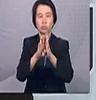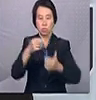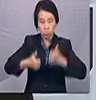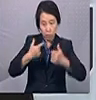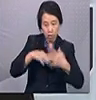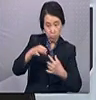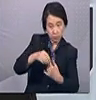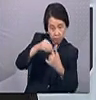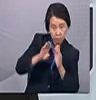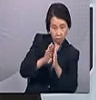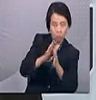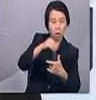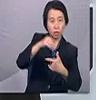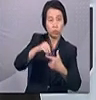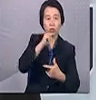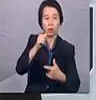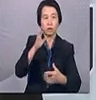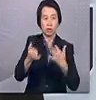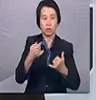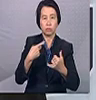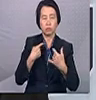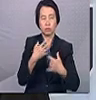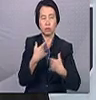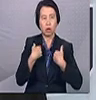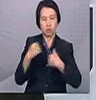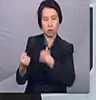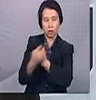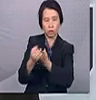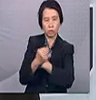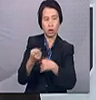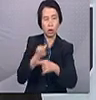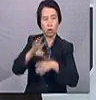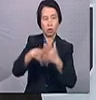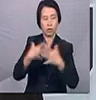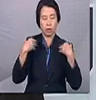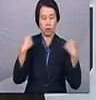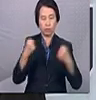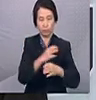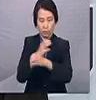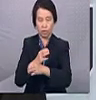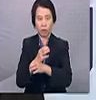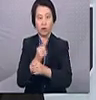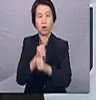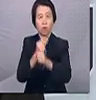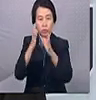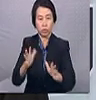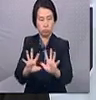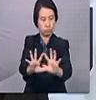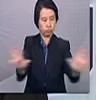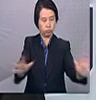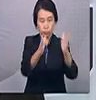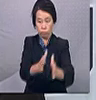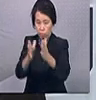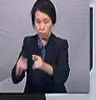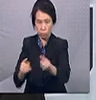specific evidence or not. But nonetheless, we have advised all our healthcare workers, as well as frontliners, police and etc., when